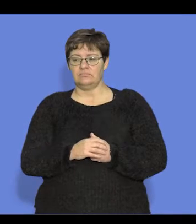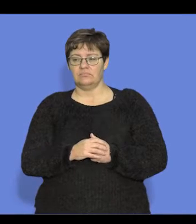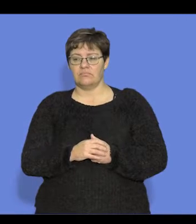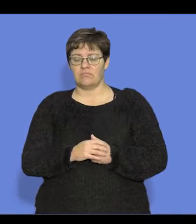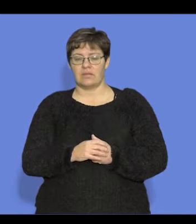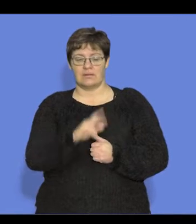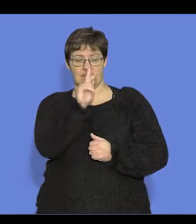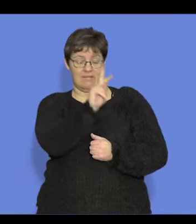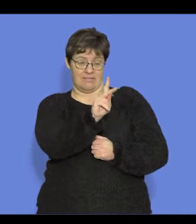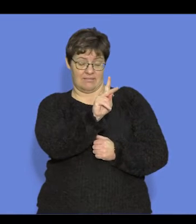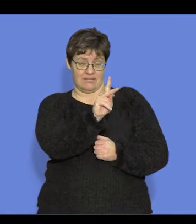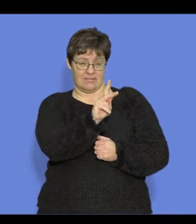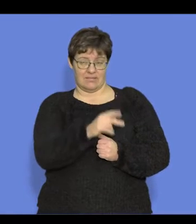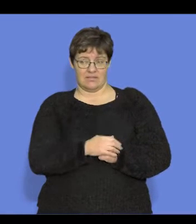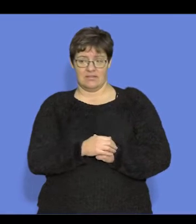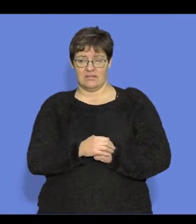okay.